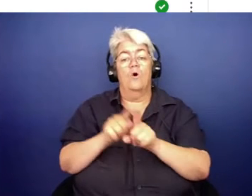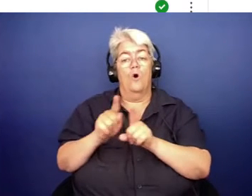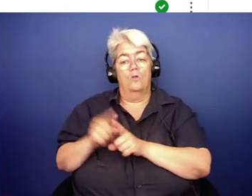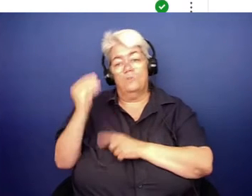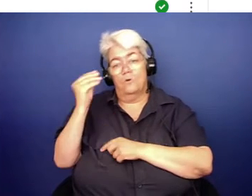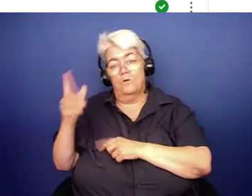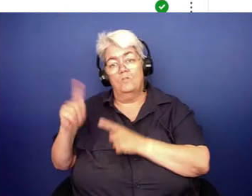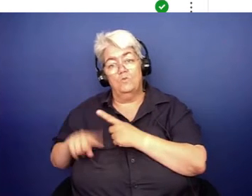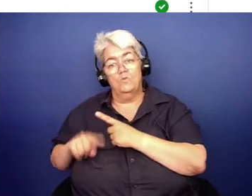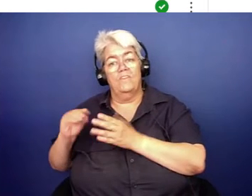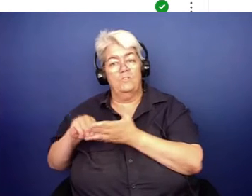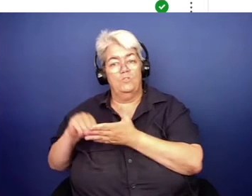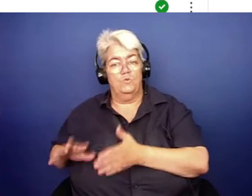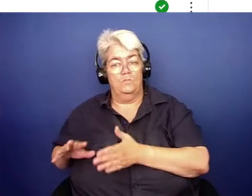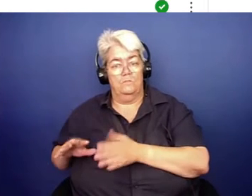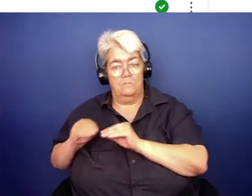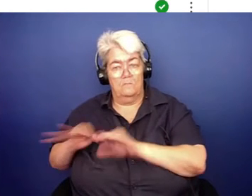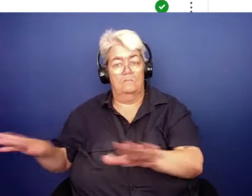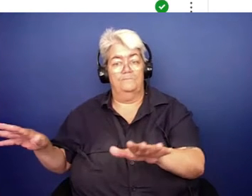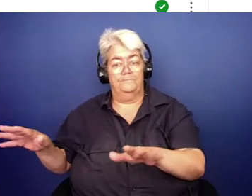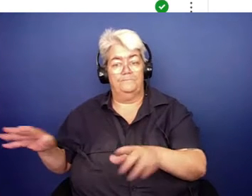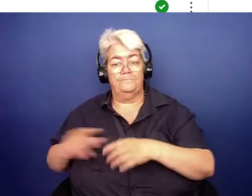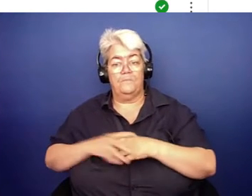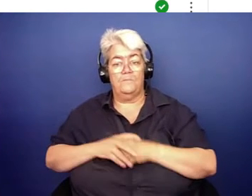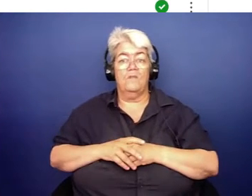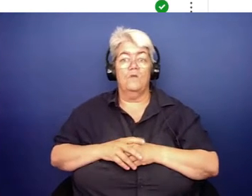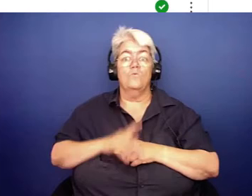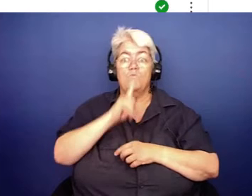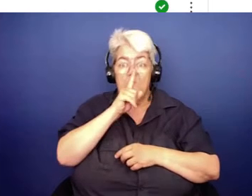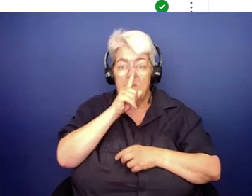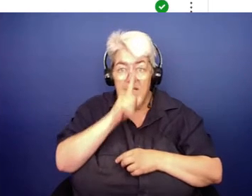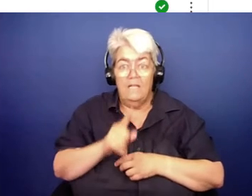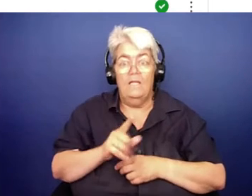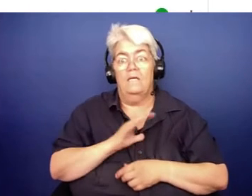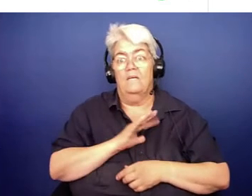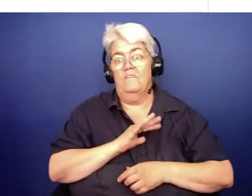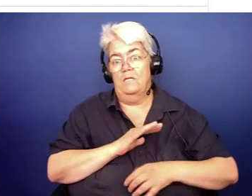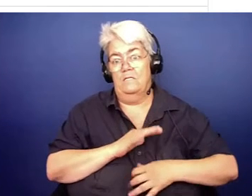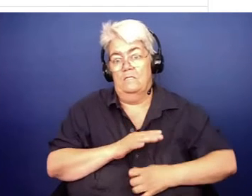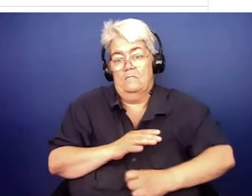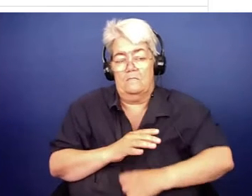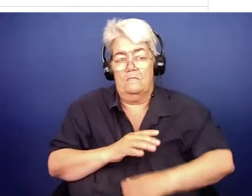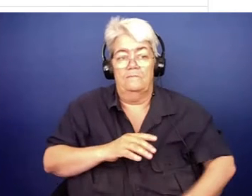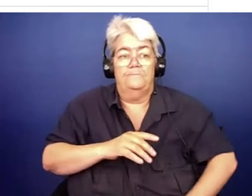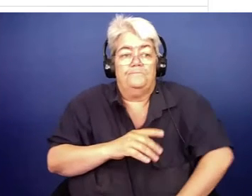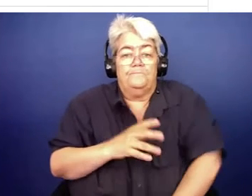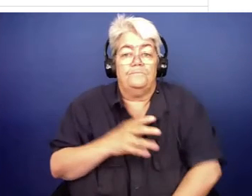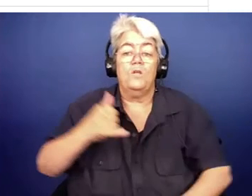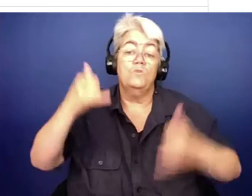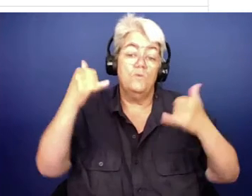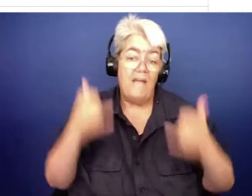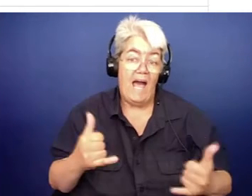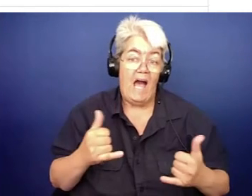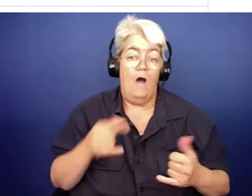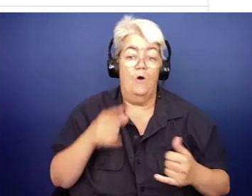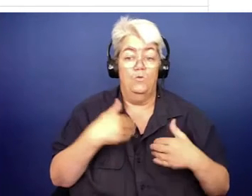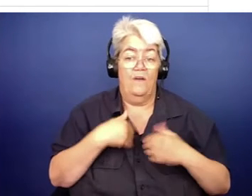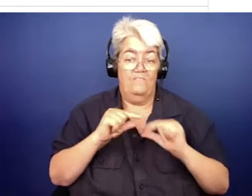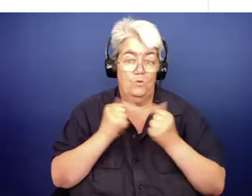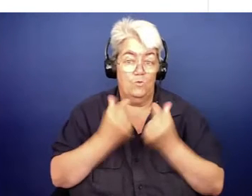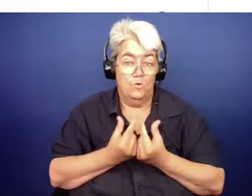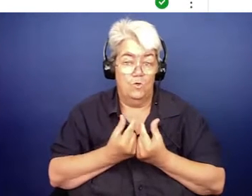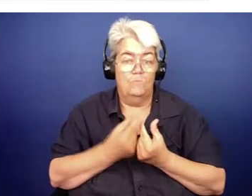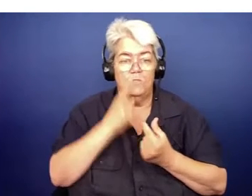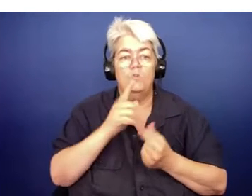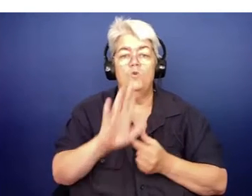your students. So this is really convenient and wonderful. Now that you have the groups, you can organize